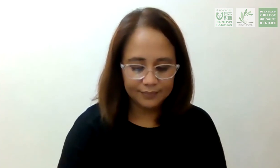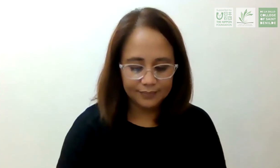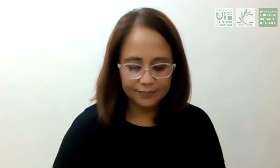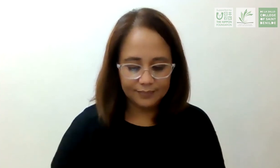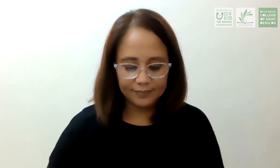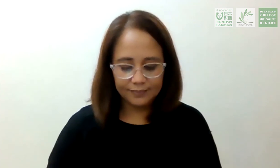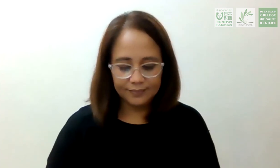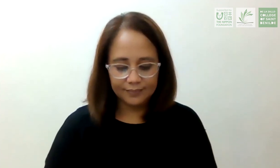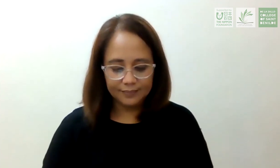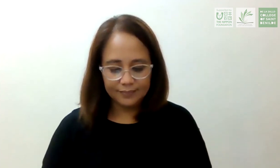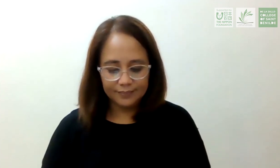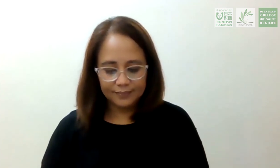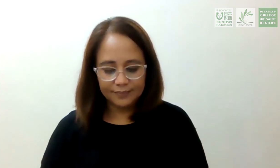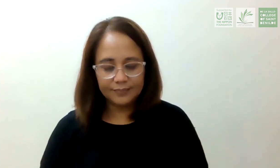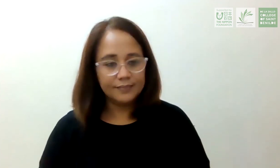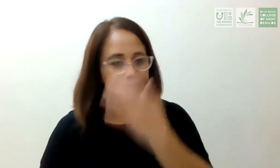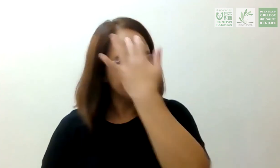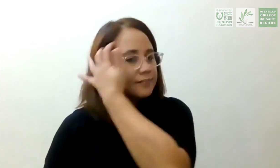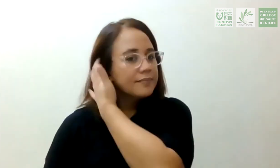Okay.